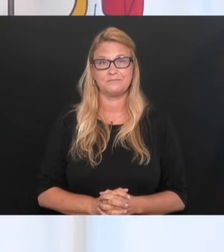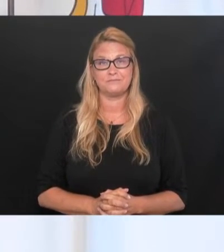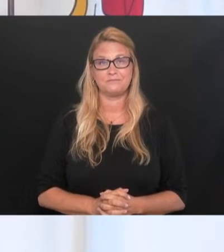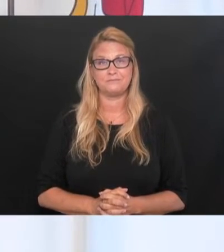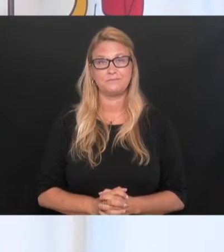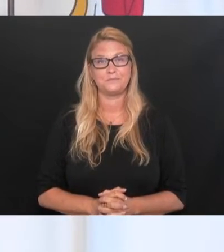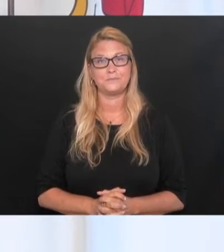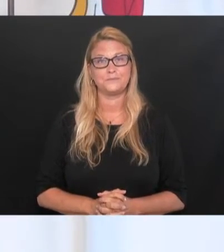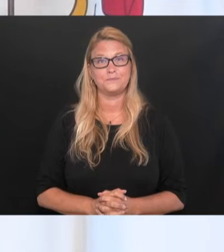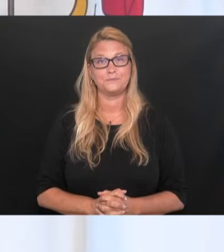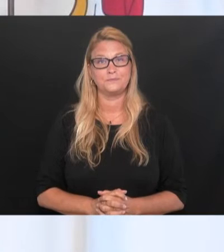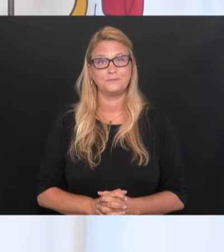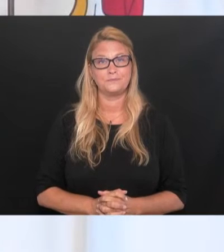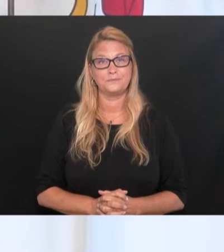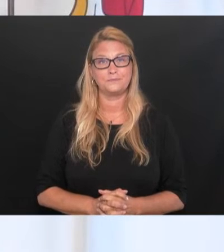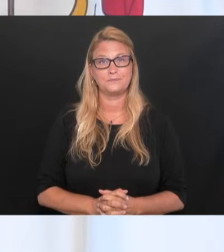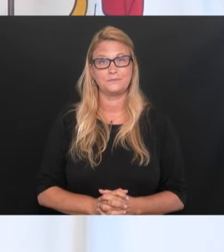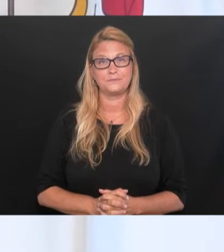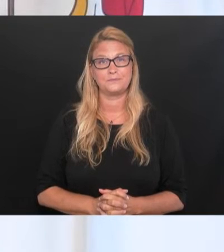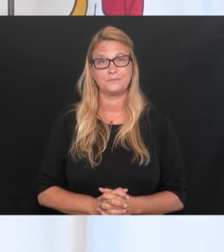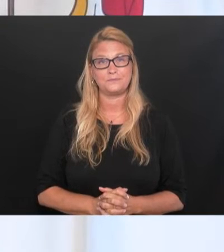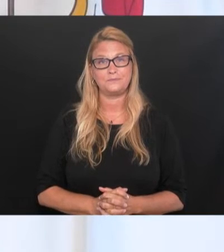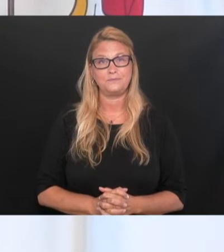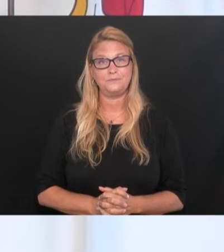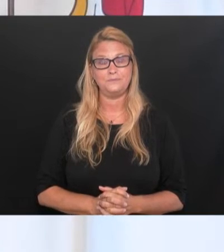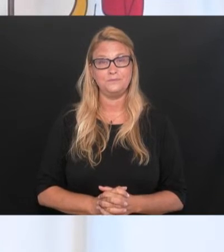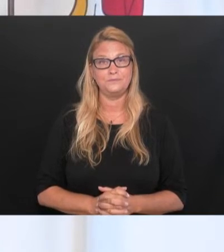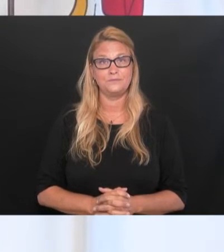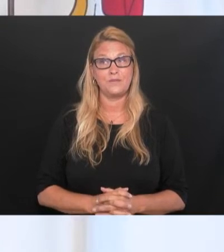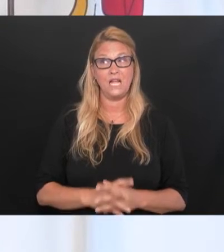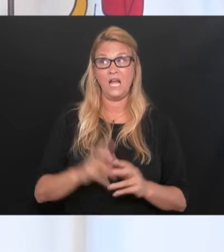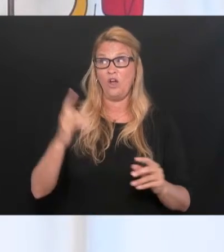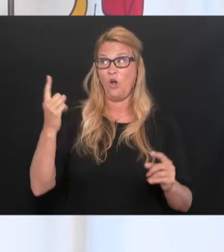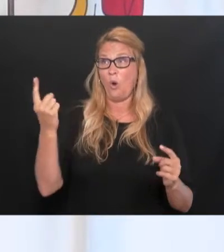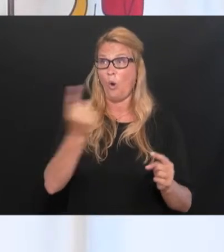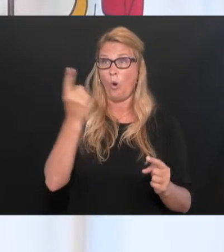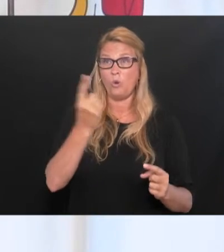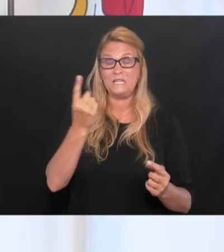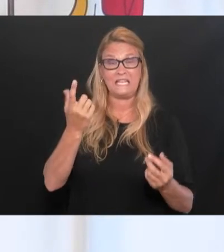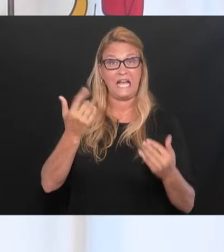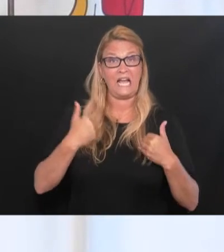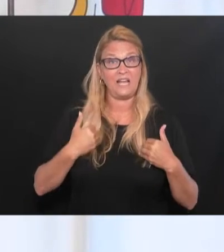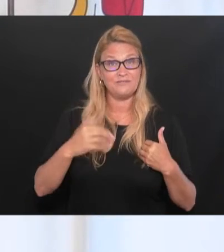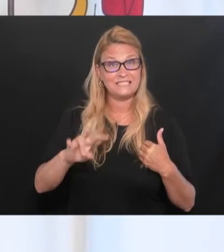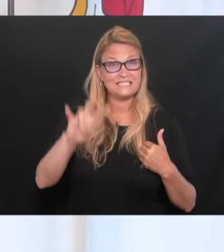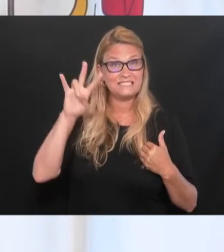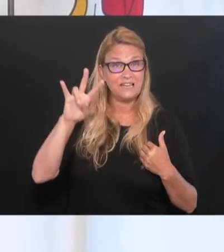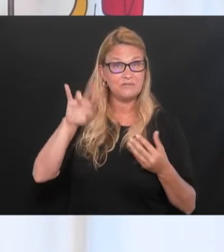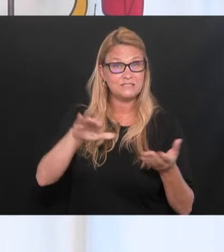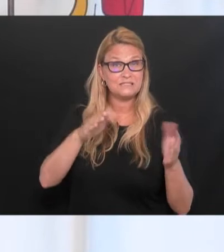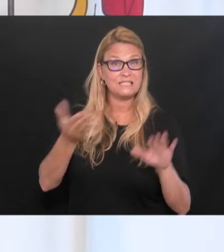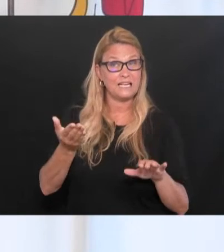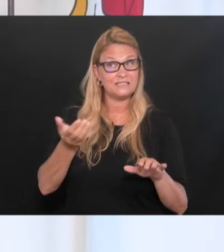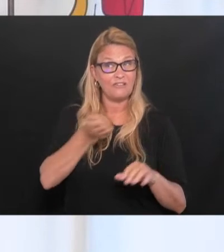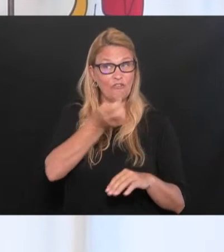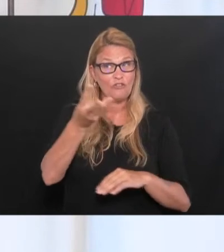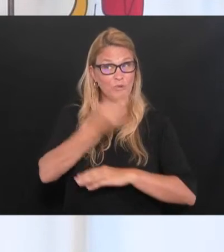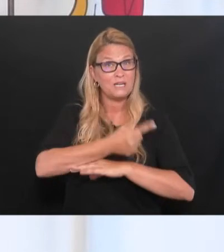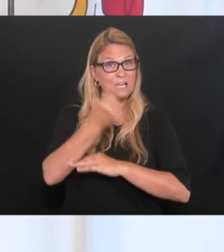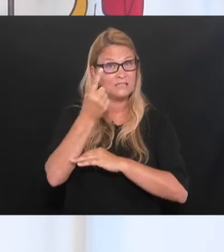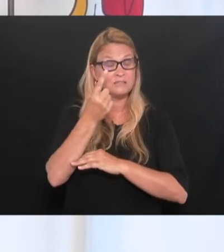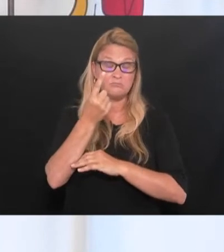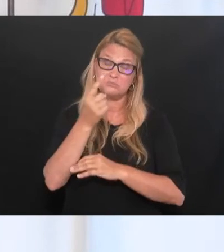say enough, for us to only have 7 deaths in the last few days, that's probably really